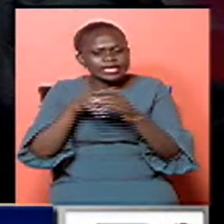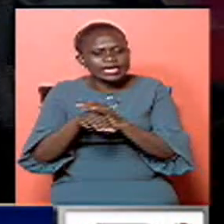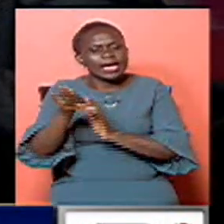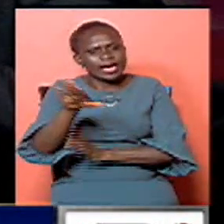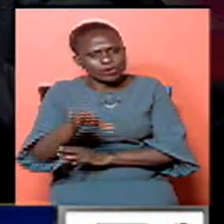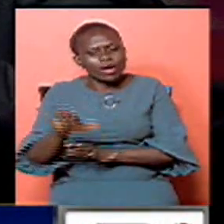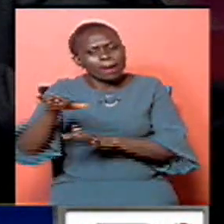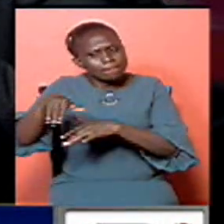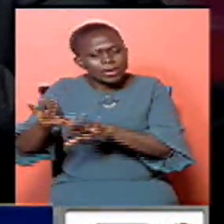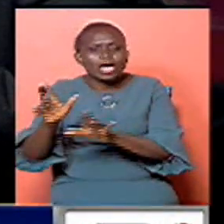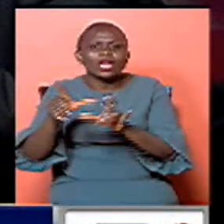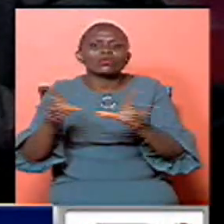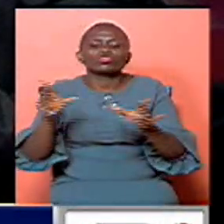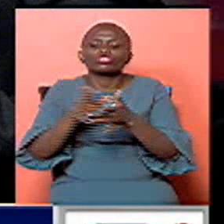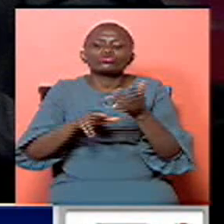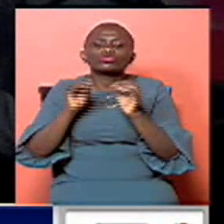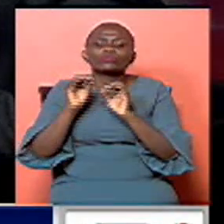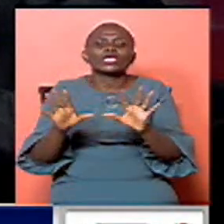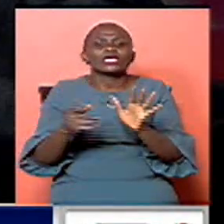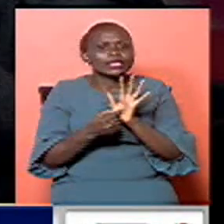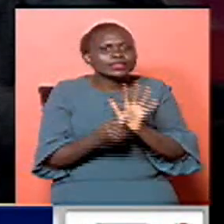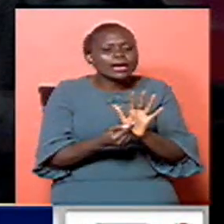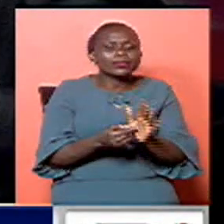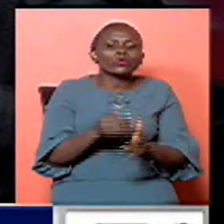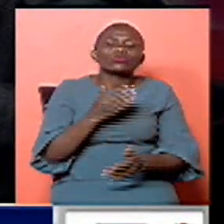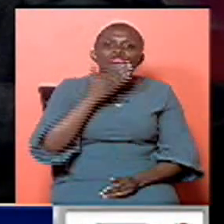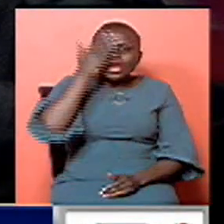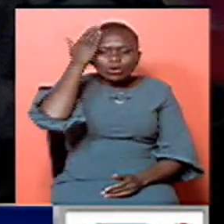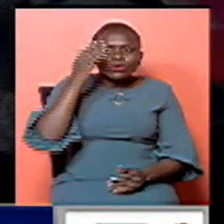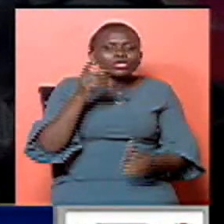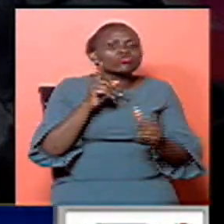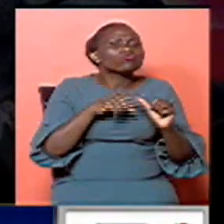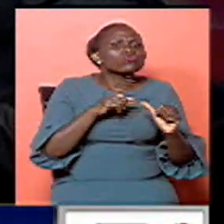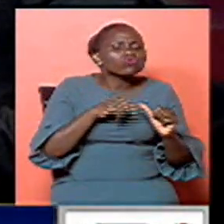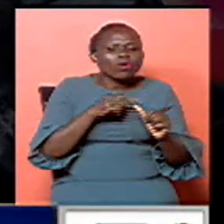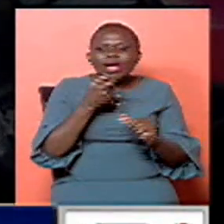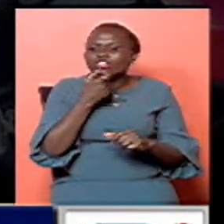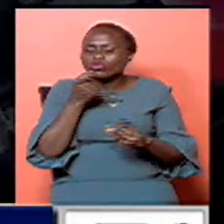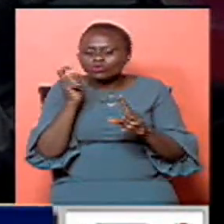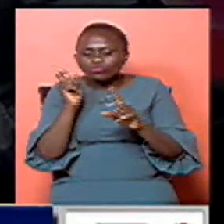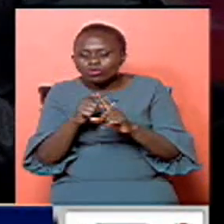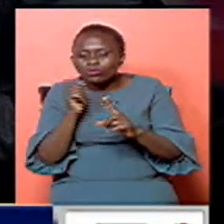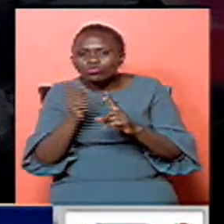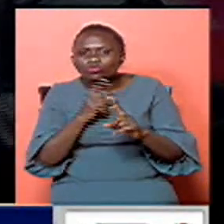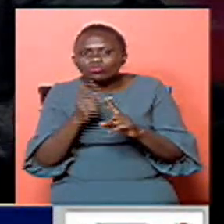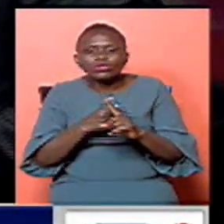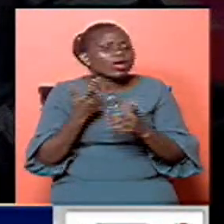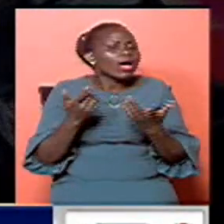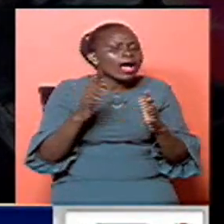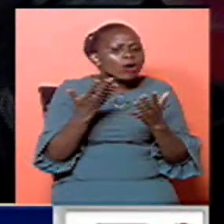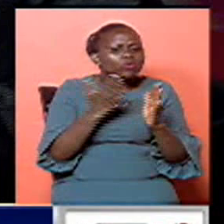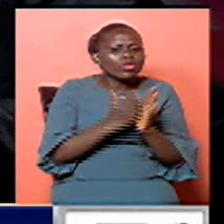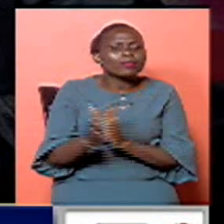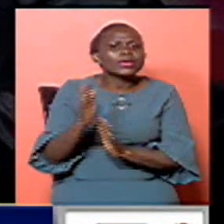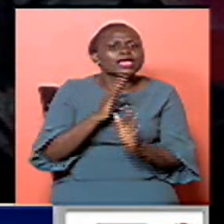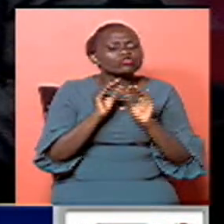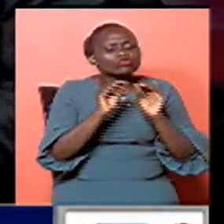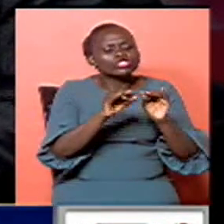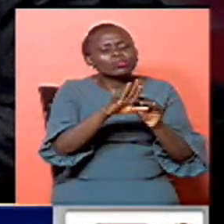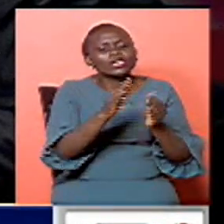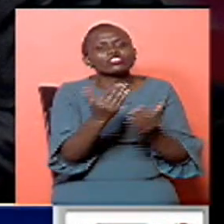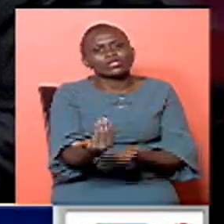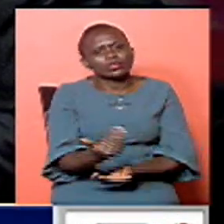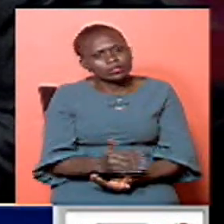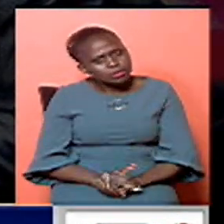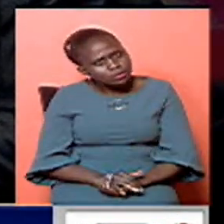area where his or her language is not being used, like Mnyankore in Gulu and Anacholi in Jinja? How do you plan to teach their